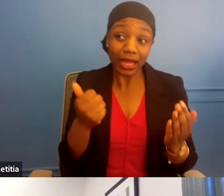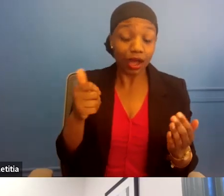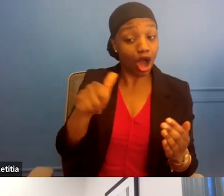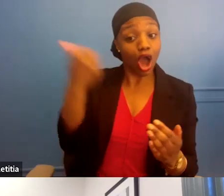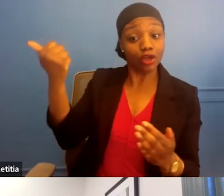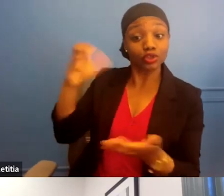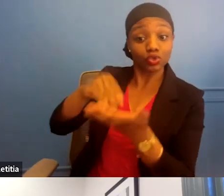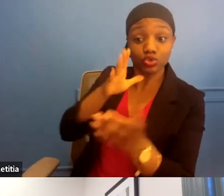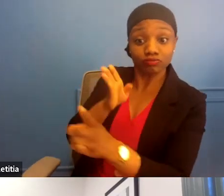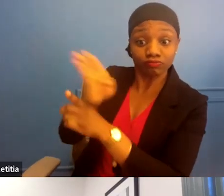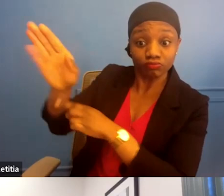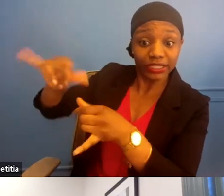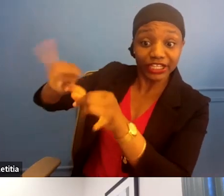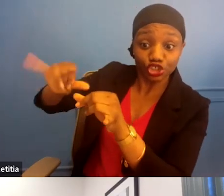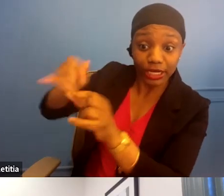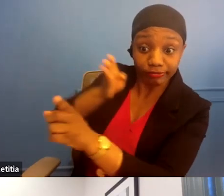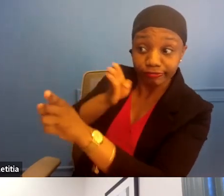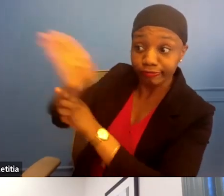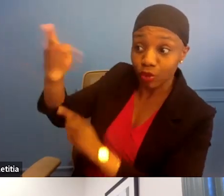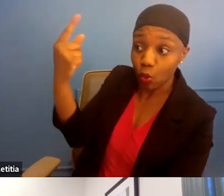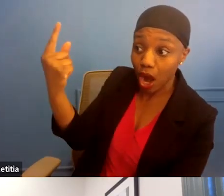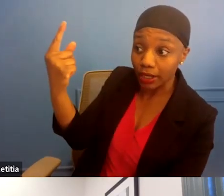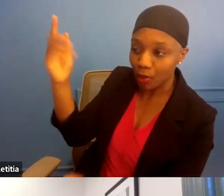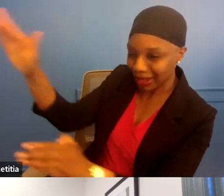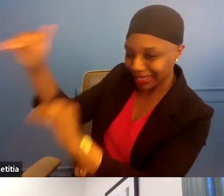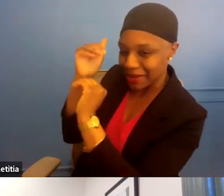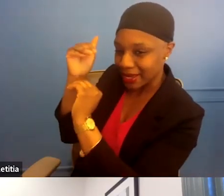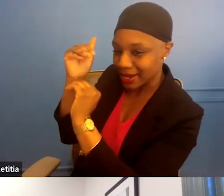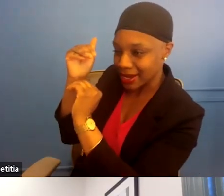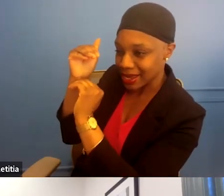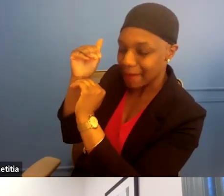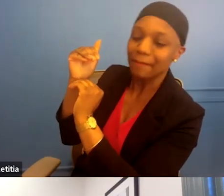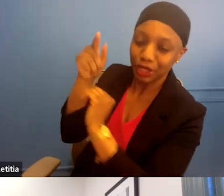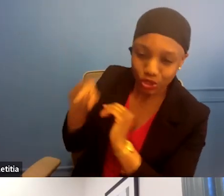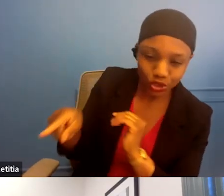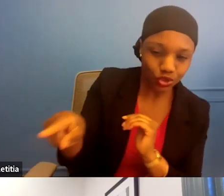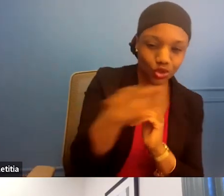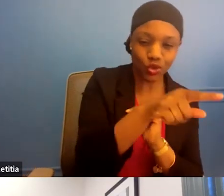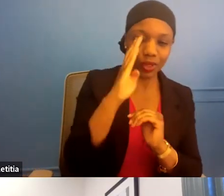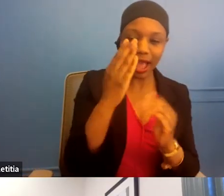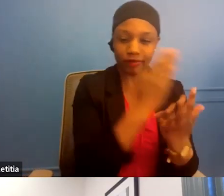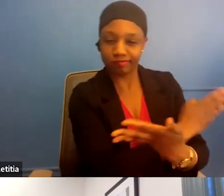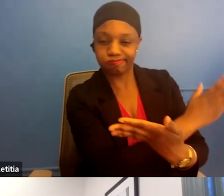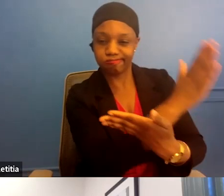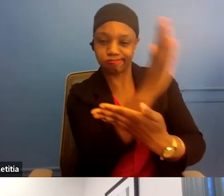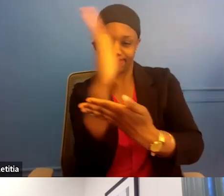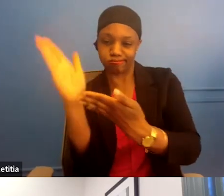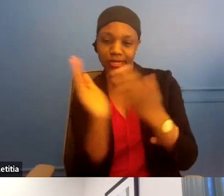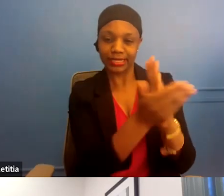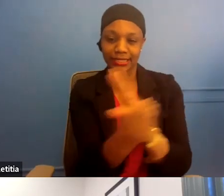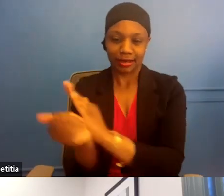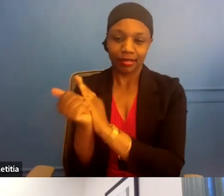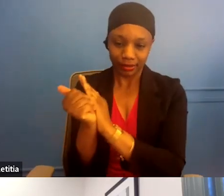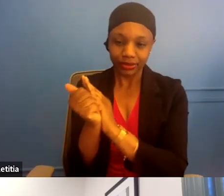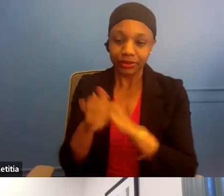and only know how to do one thing. So having a broad experience and having those skills, I think, is really important. I think